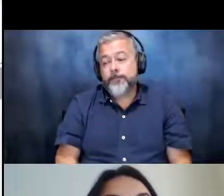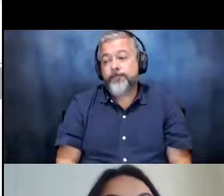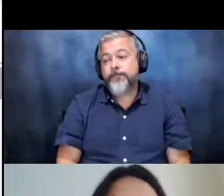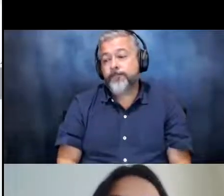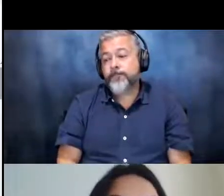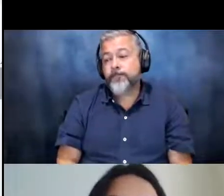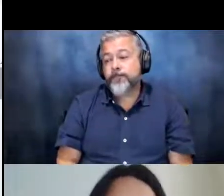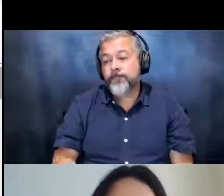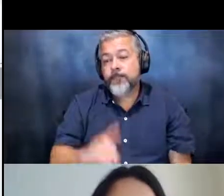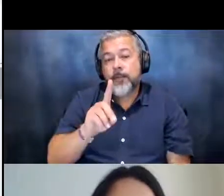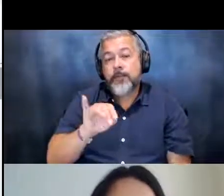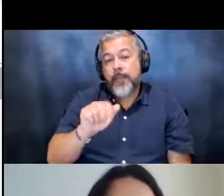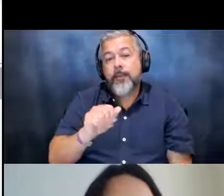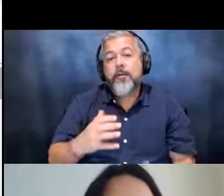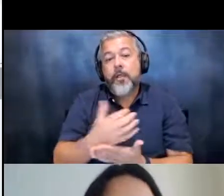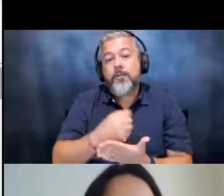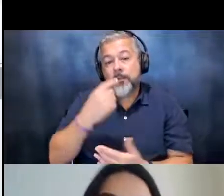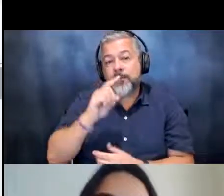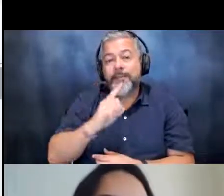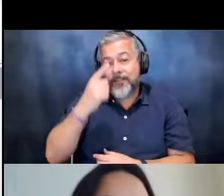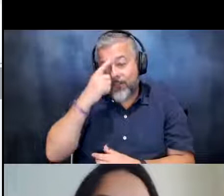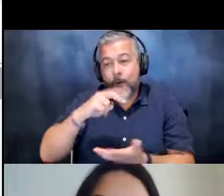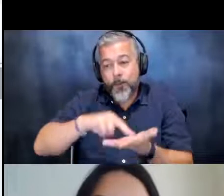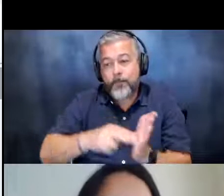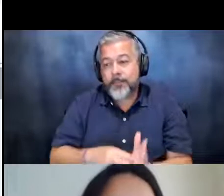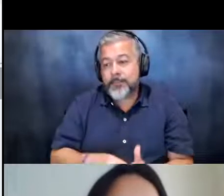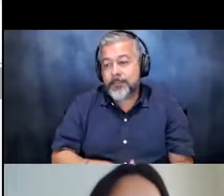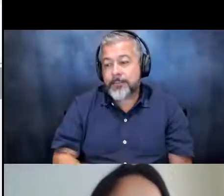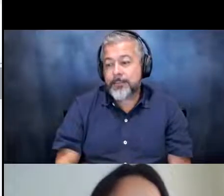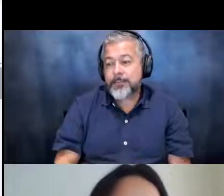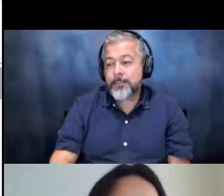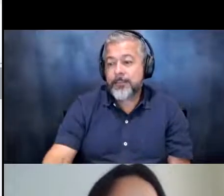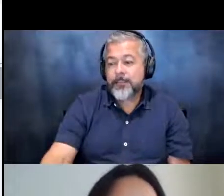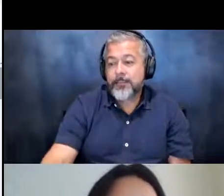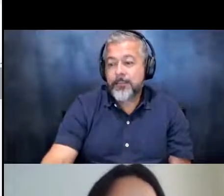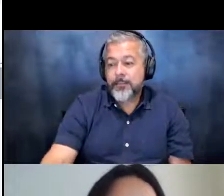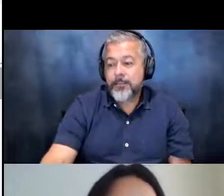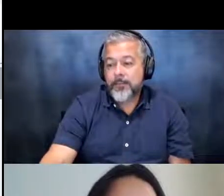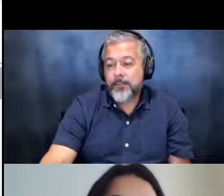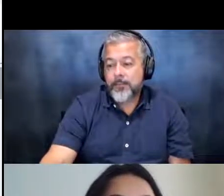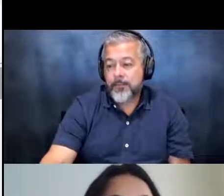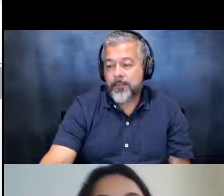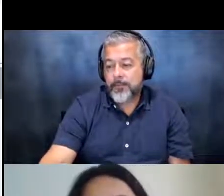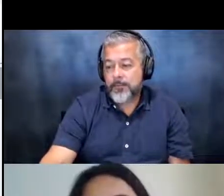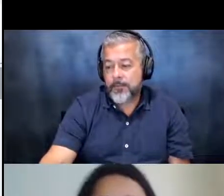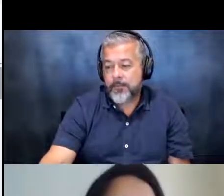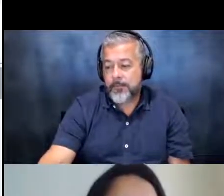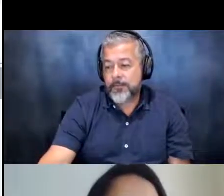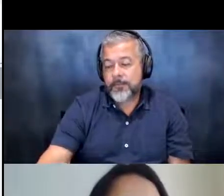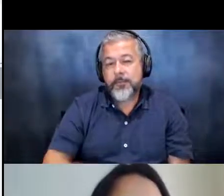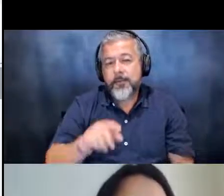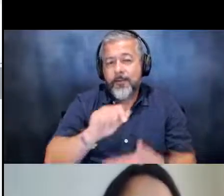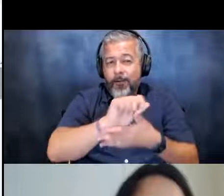Data collection is for a purpose. Yes, honoring all families and providers. This makes my heart very